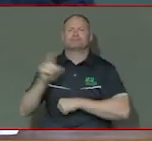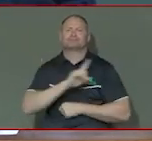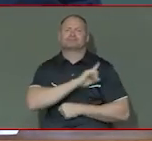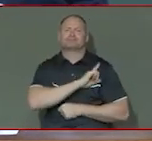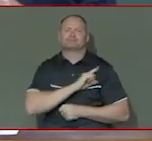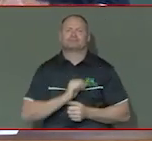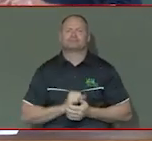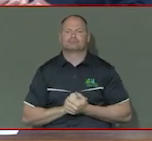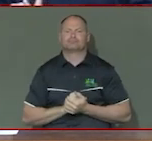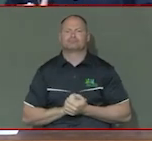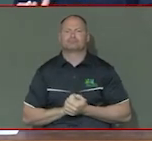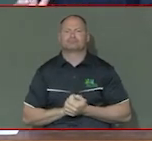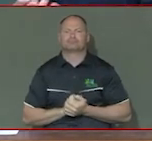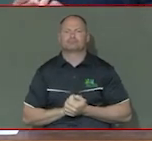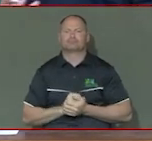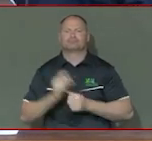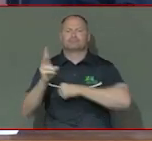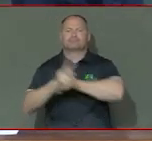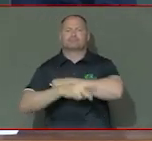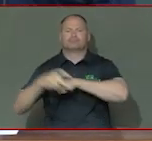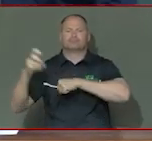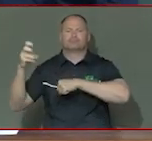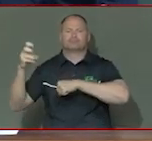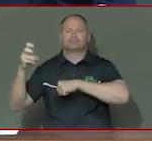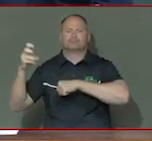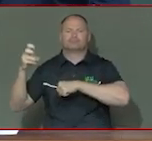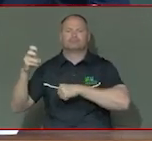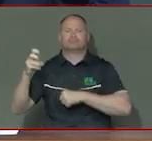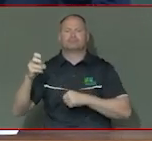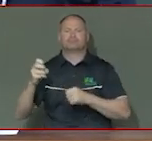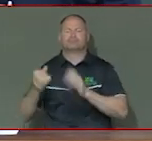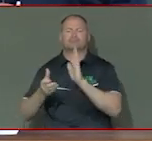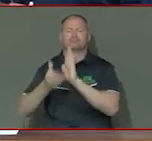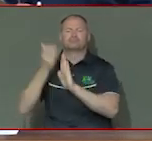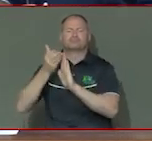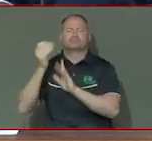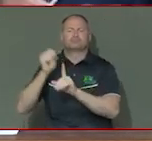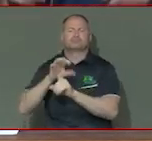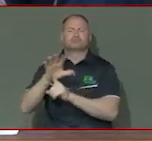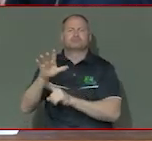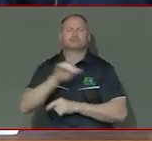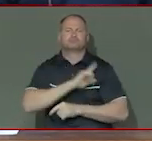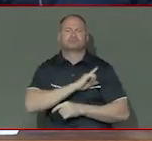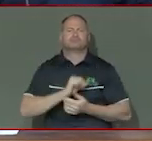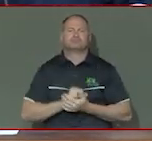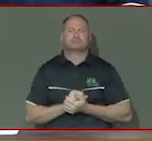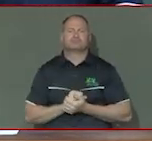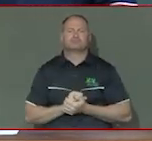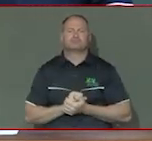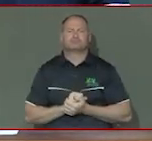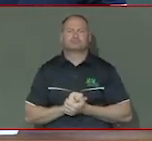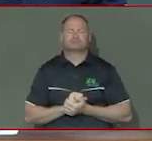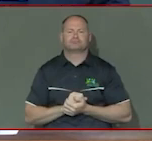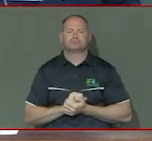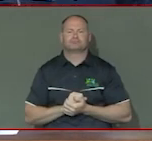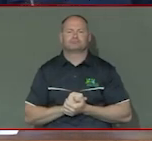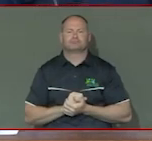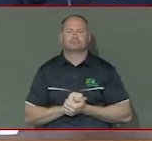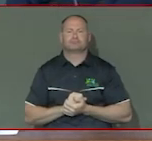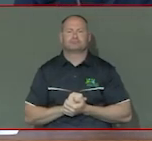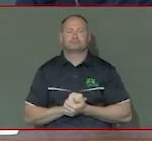Why would theft have an influence on the markup? How do you call calculate cost of